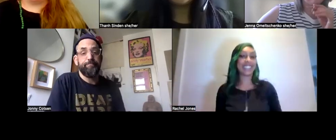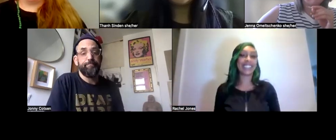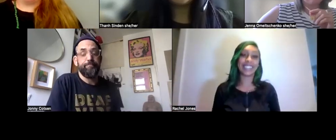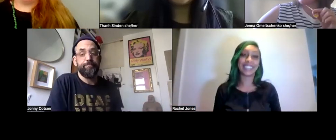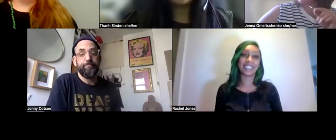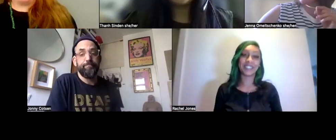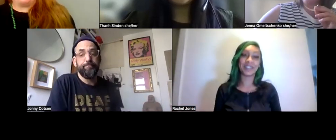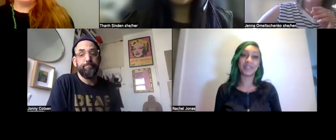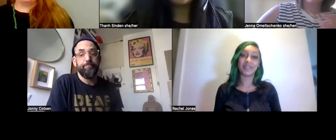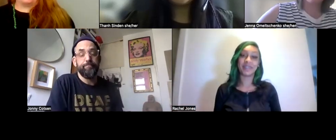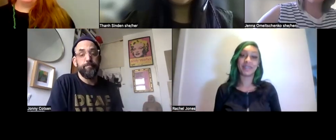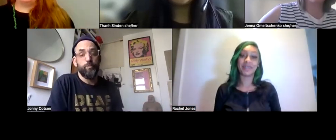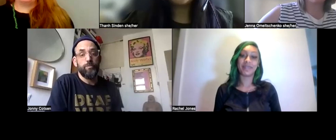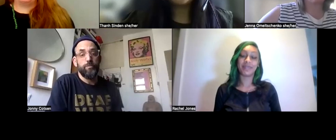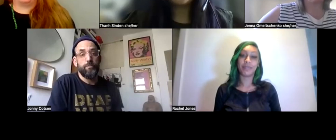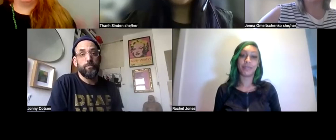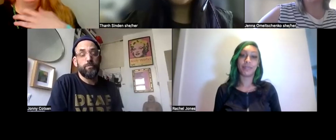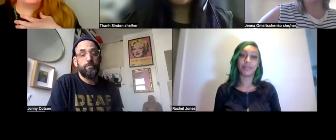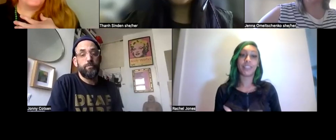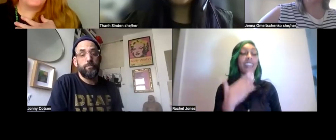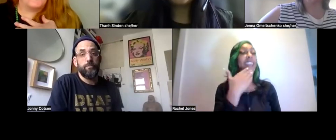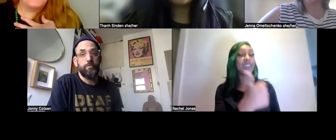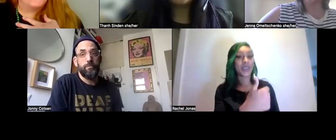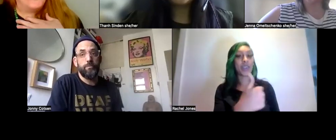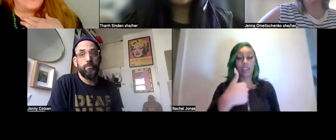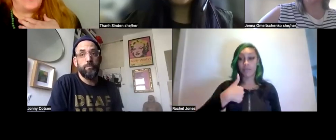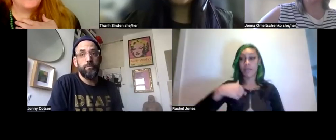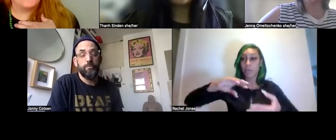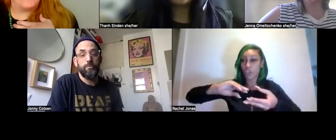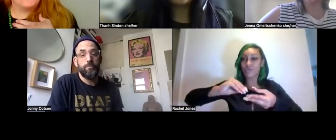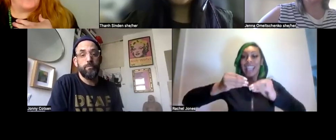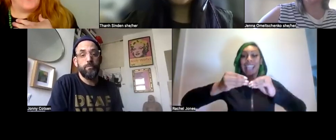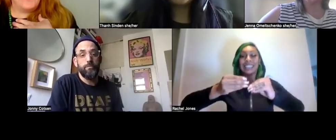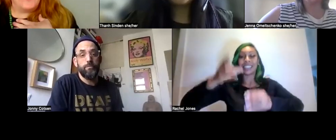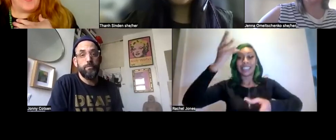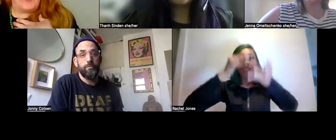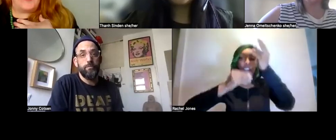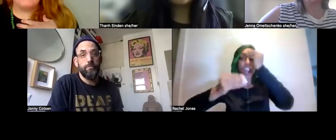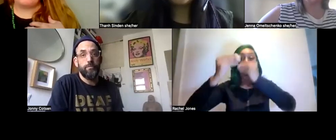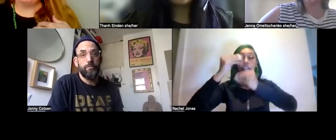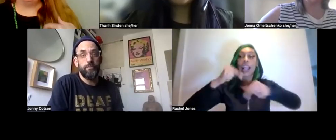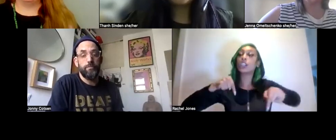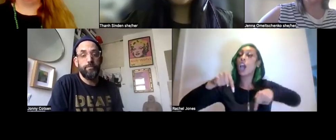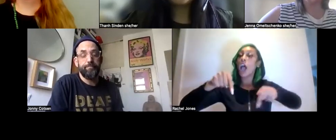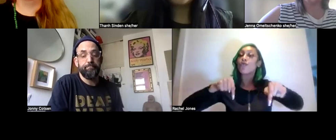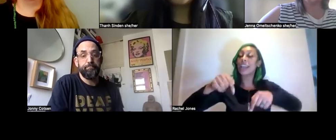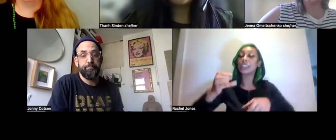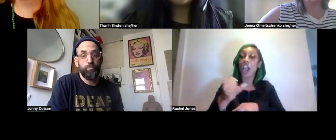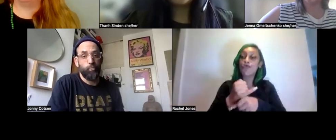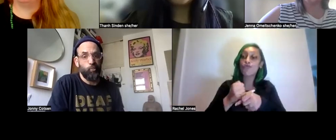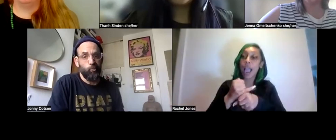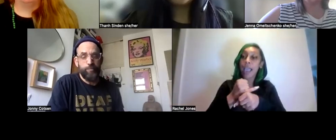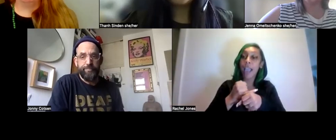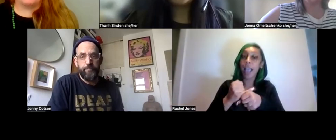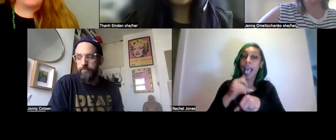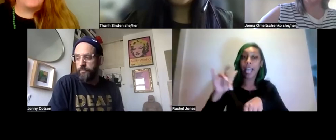you. And so I am the Creative Learning Director at Graeae Theatre Company. I've worked there